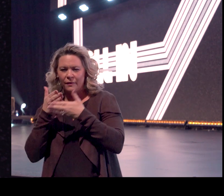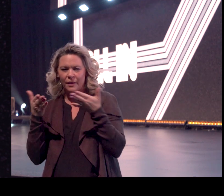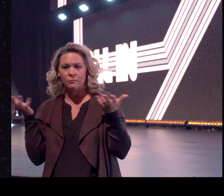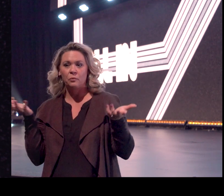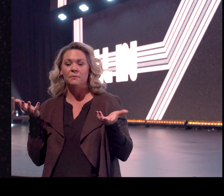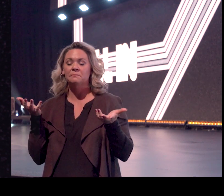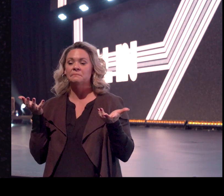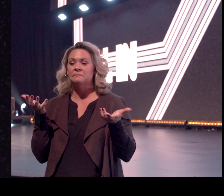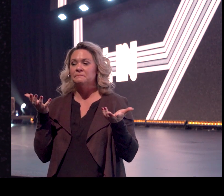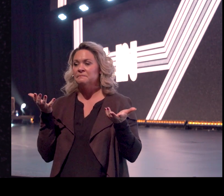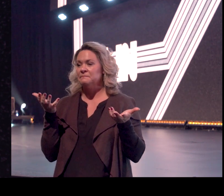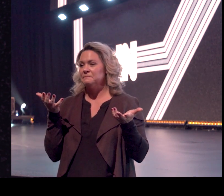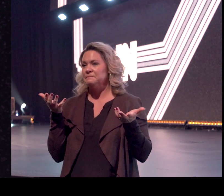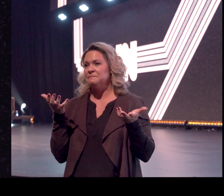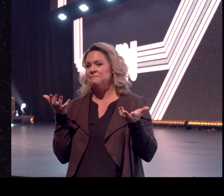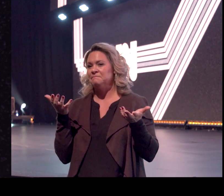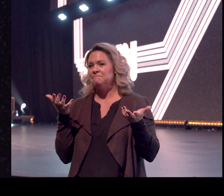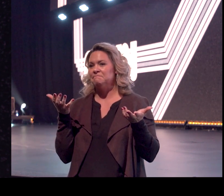one thing, and what is that one thing?